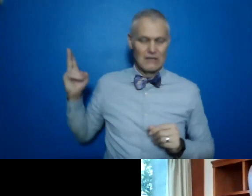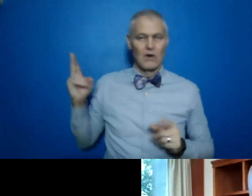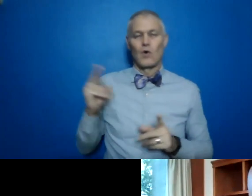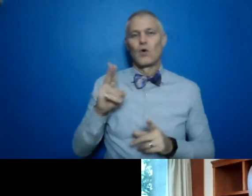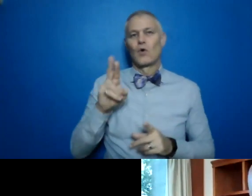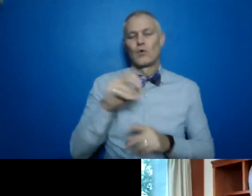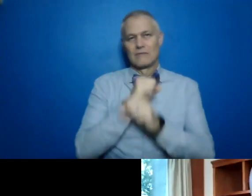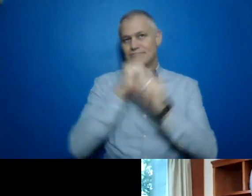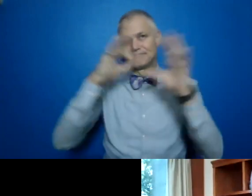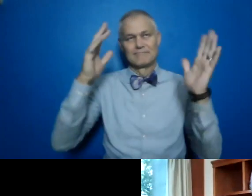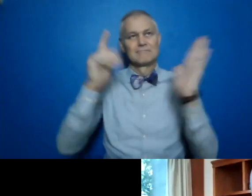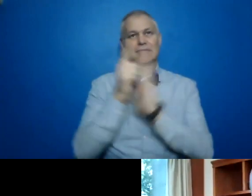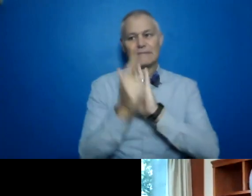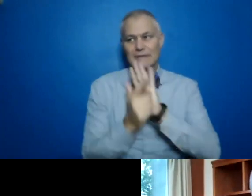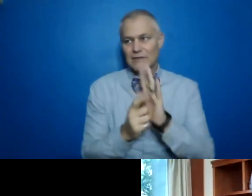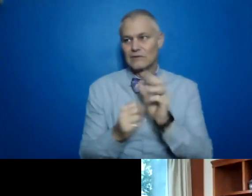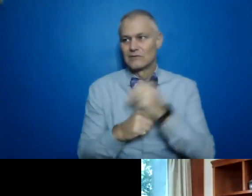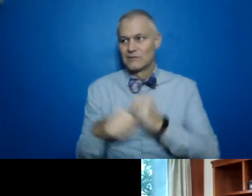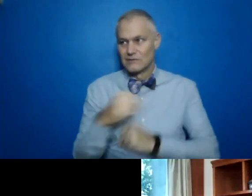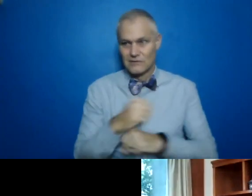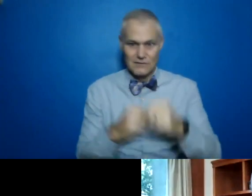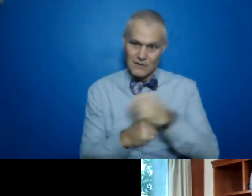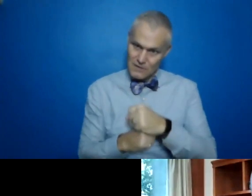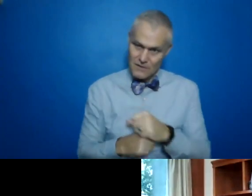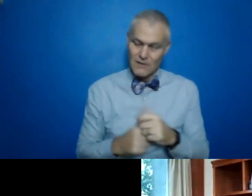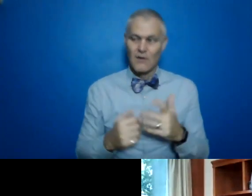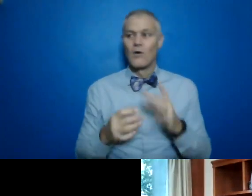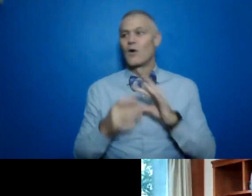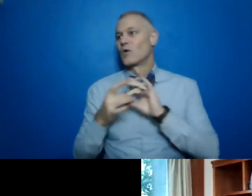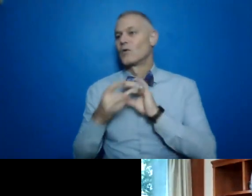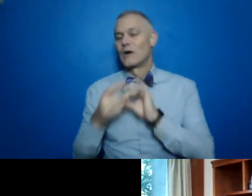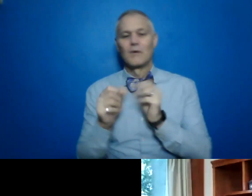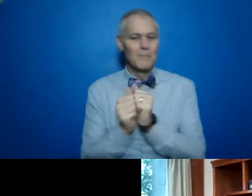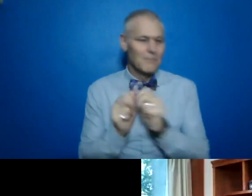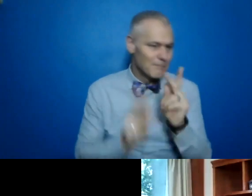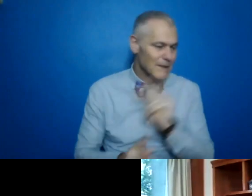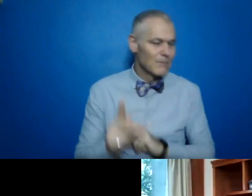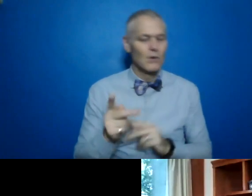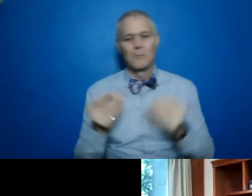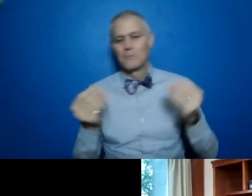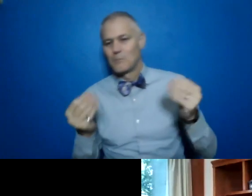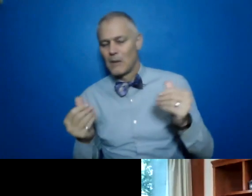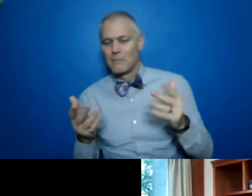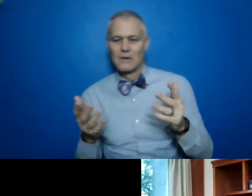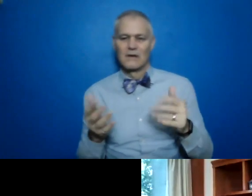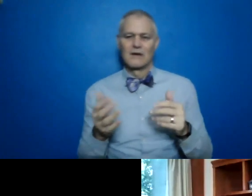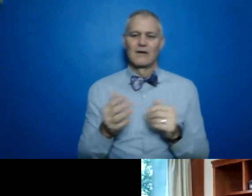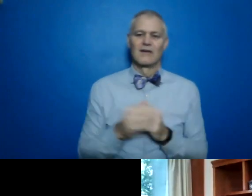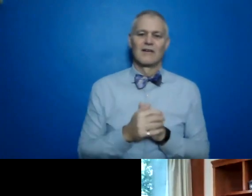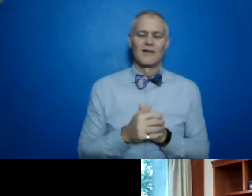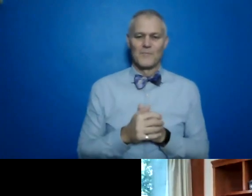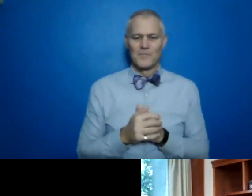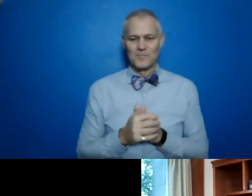our legal structures. We have to reimagine the relationship between people and property in a